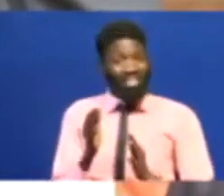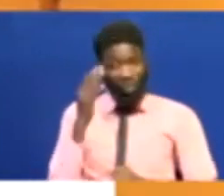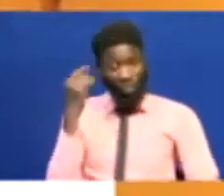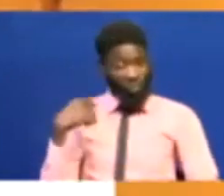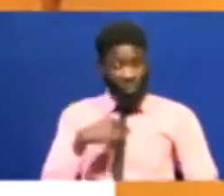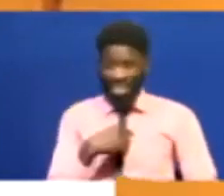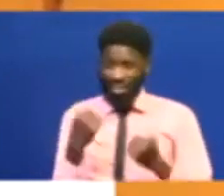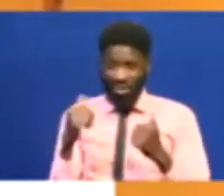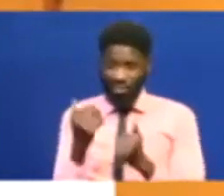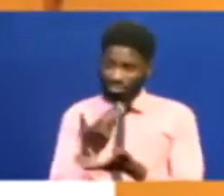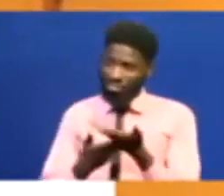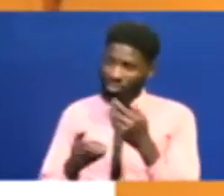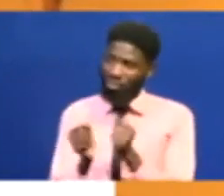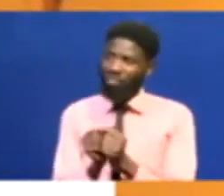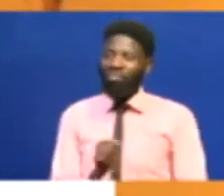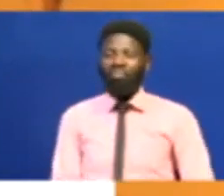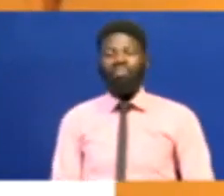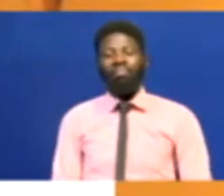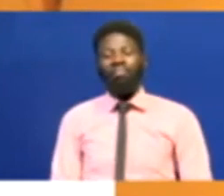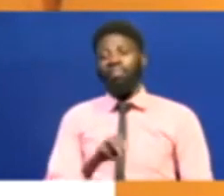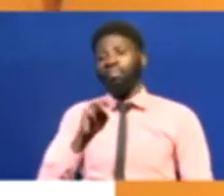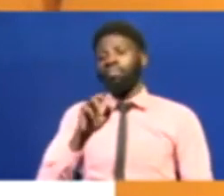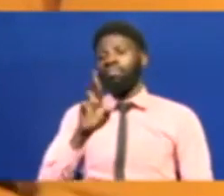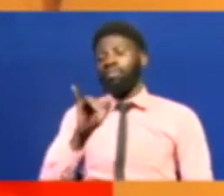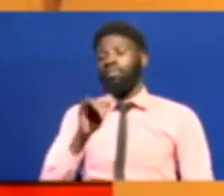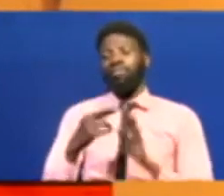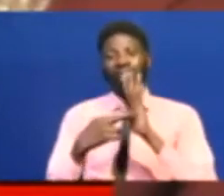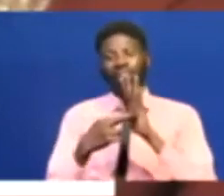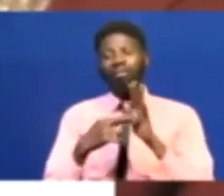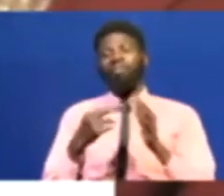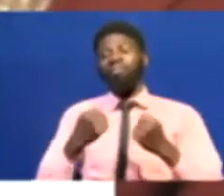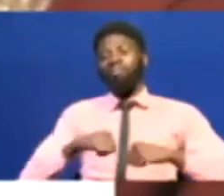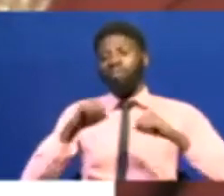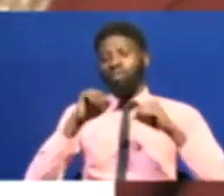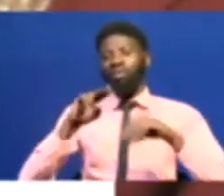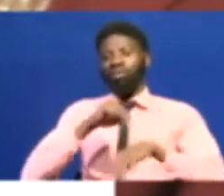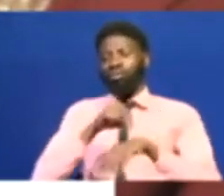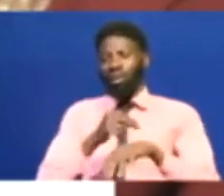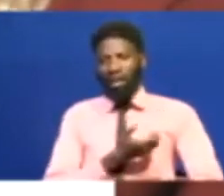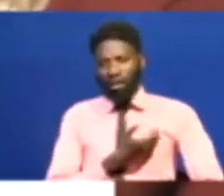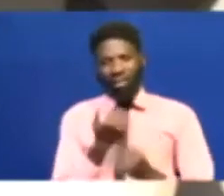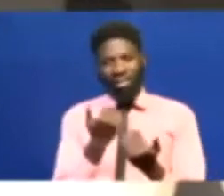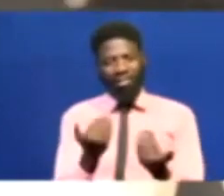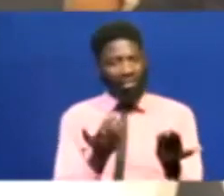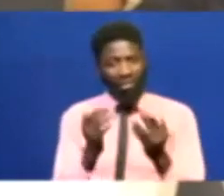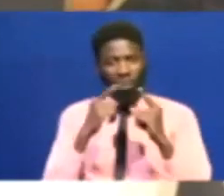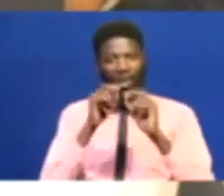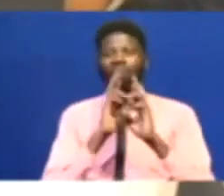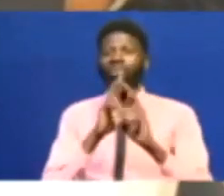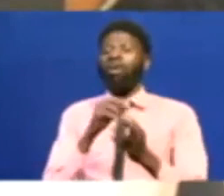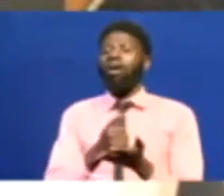yet. Mary Thiong'o, representing the CEO of National Council Children's Service, noted the report will act as a guideline to both